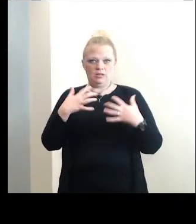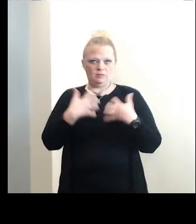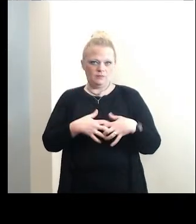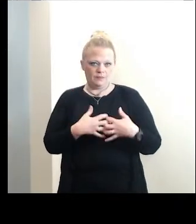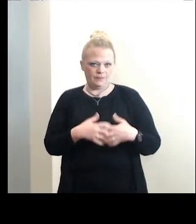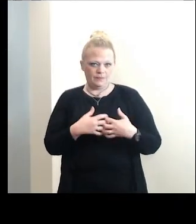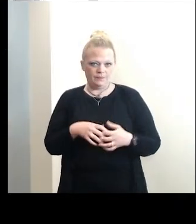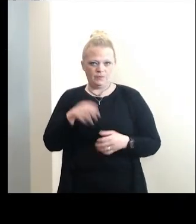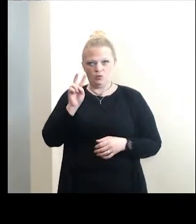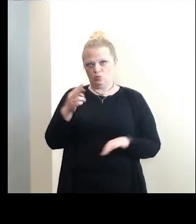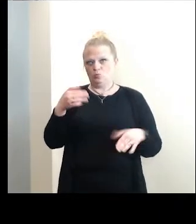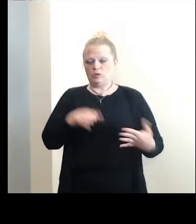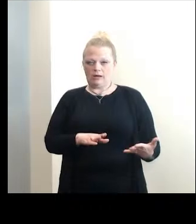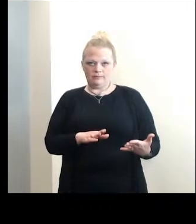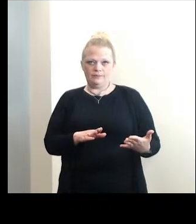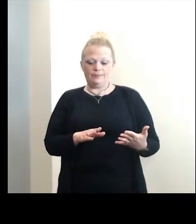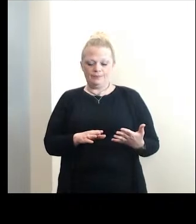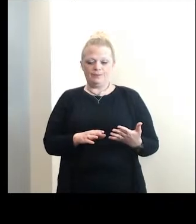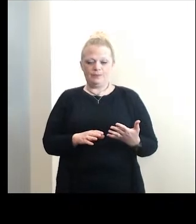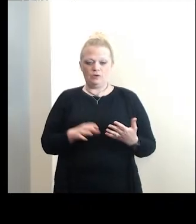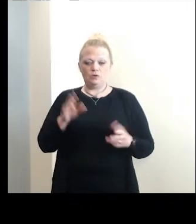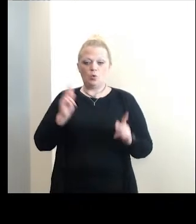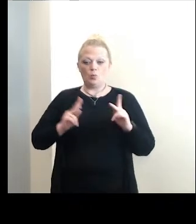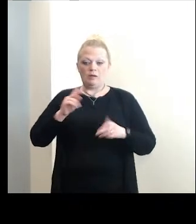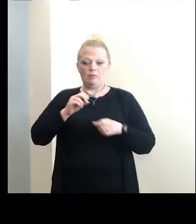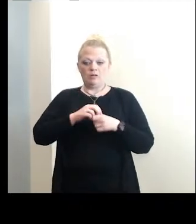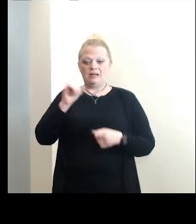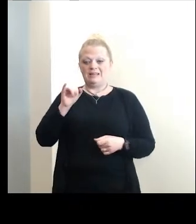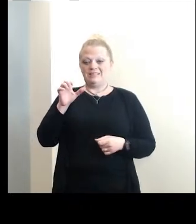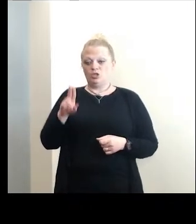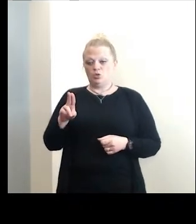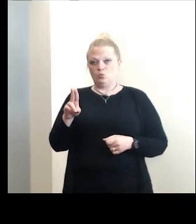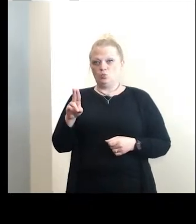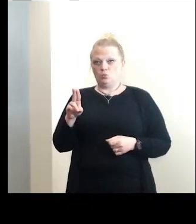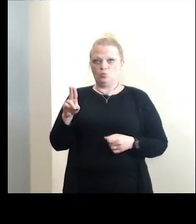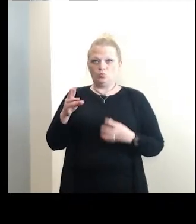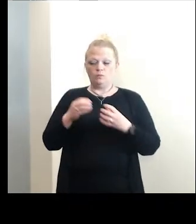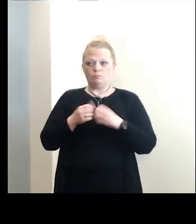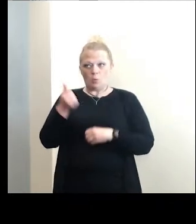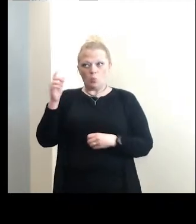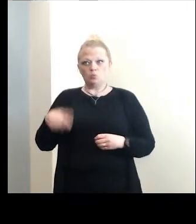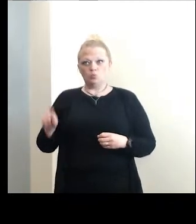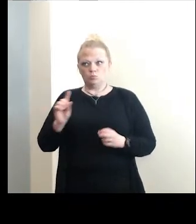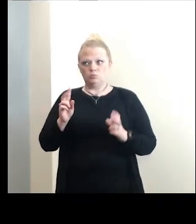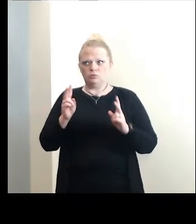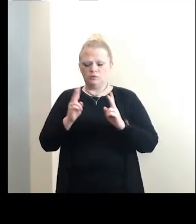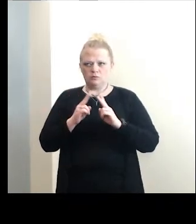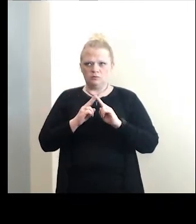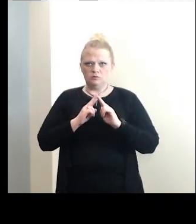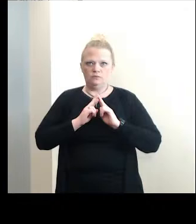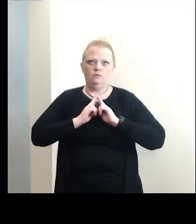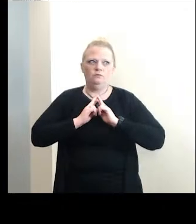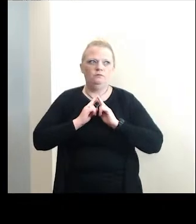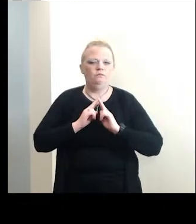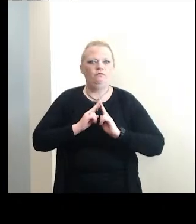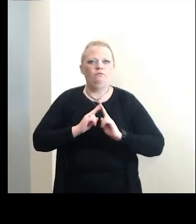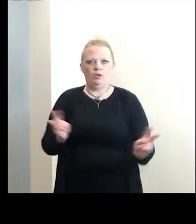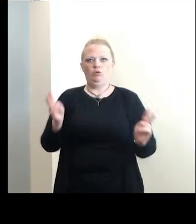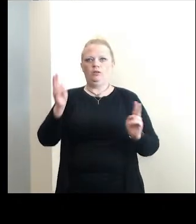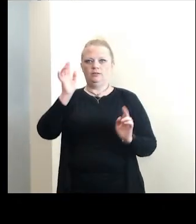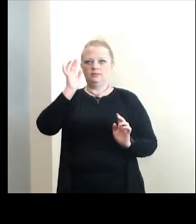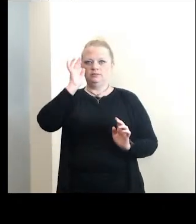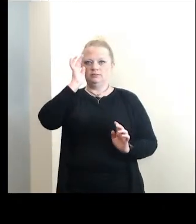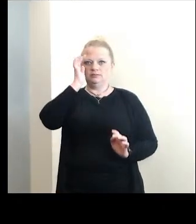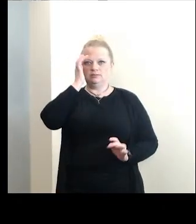assist, 2 died. So the people who are in the ICU, the vast majority of them are very sick because